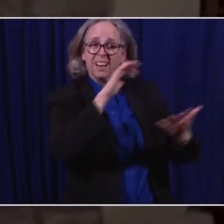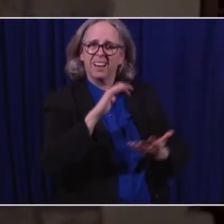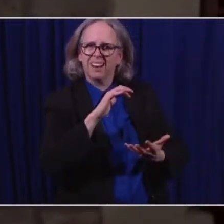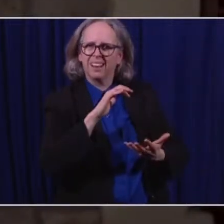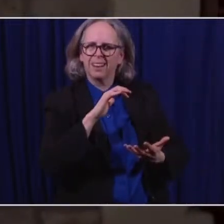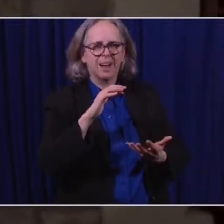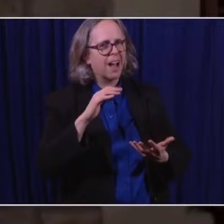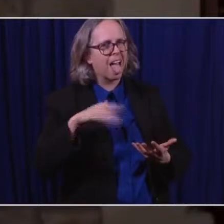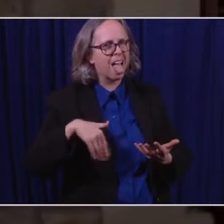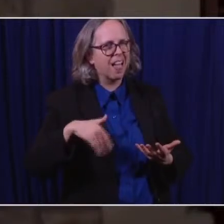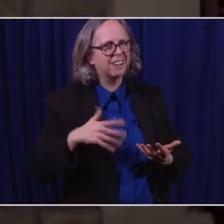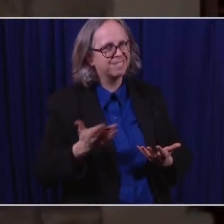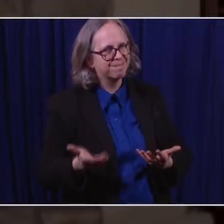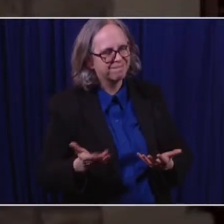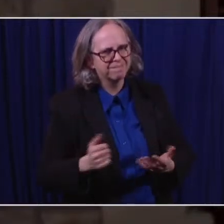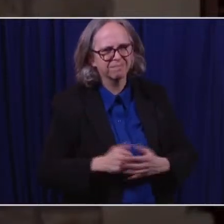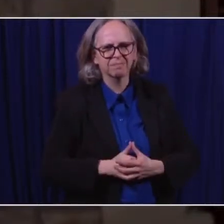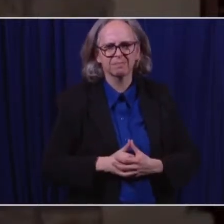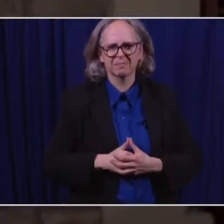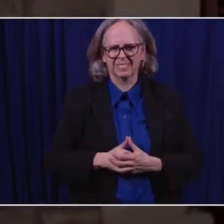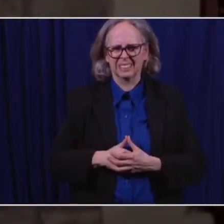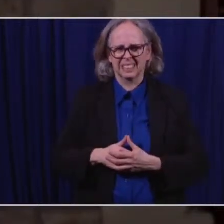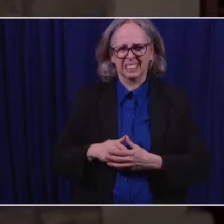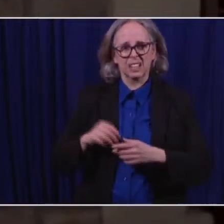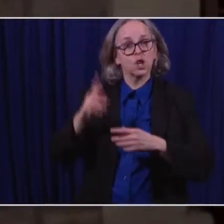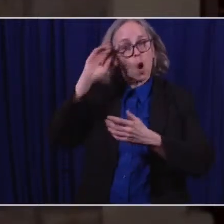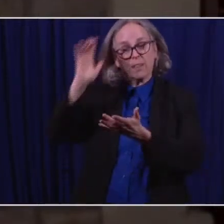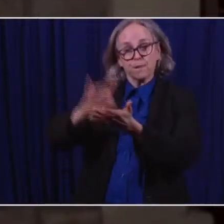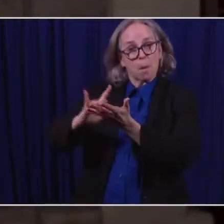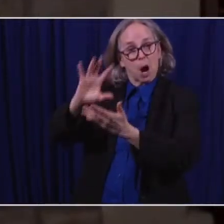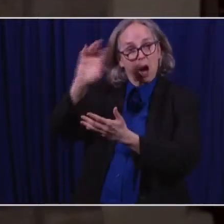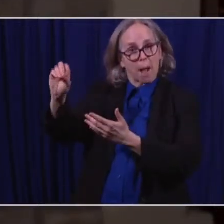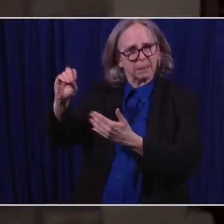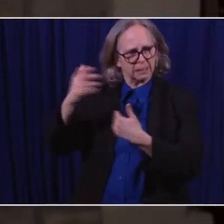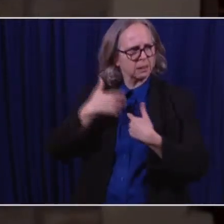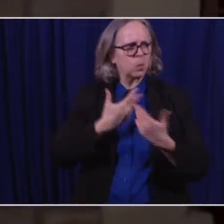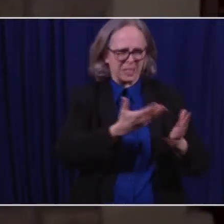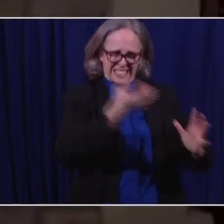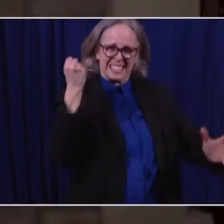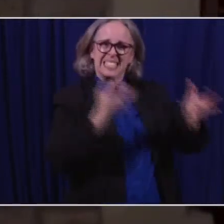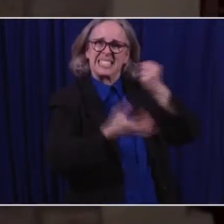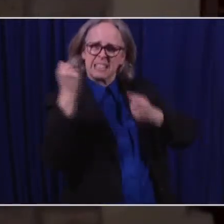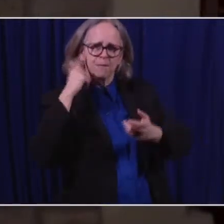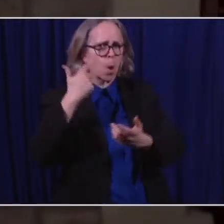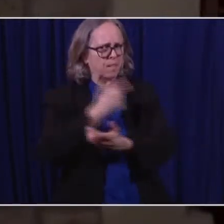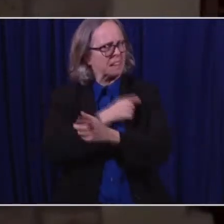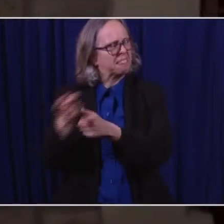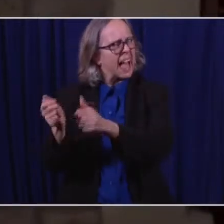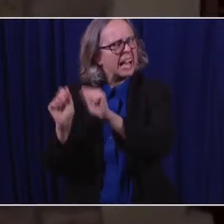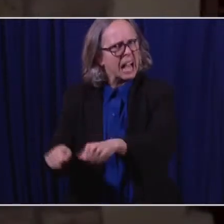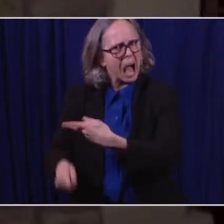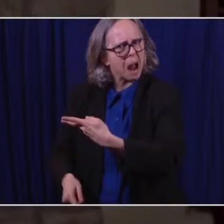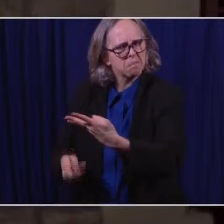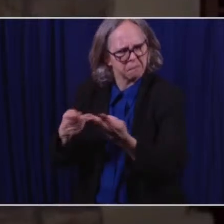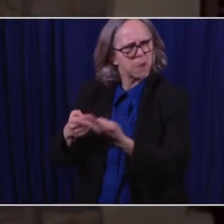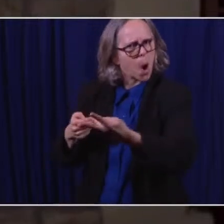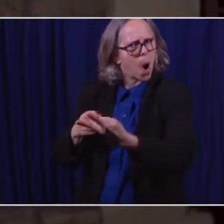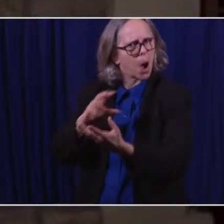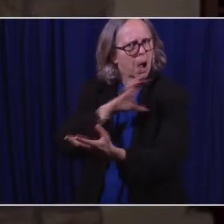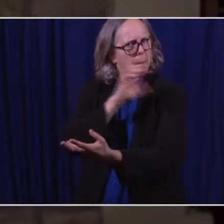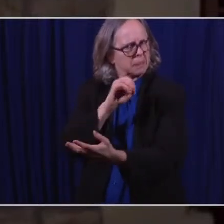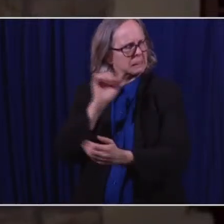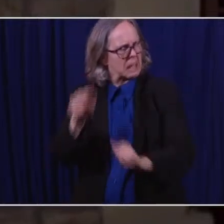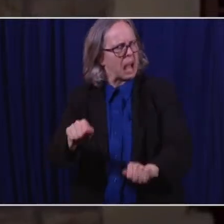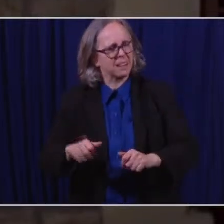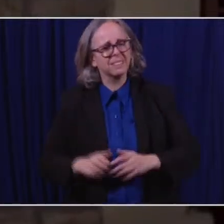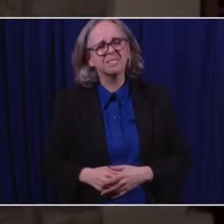by pharmacy companies. So until and as I outlined also further, we're not only doing